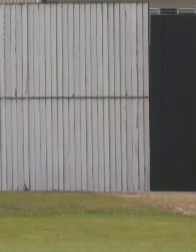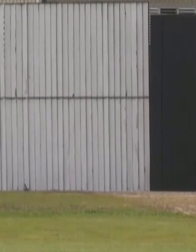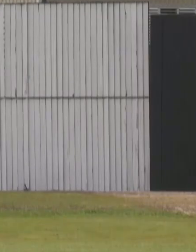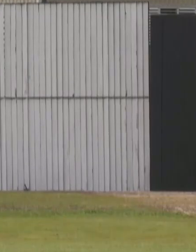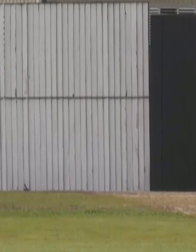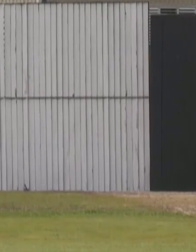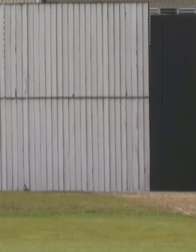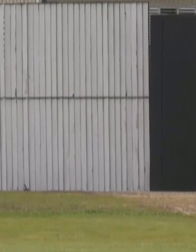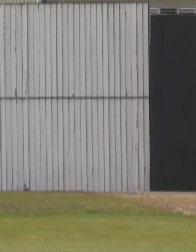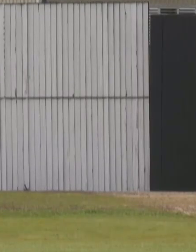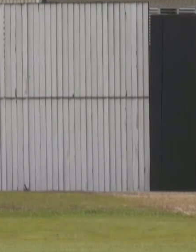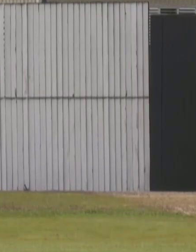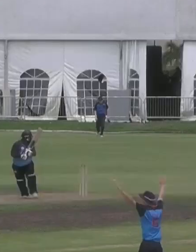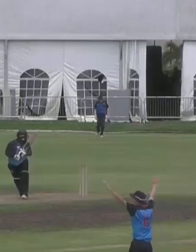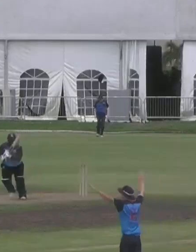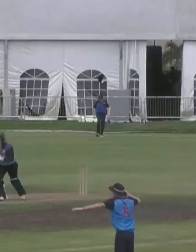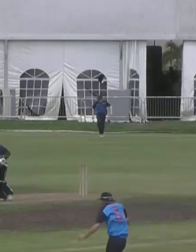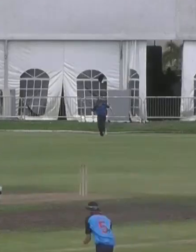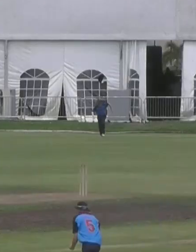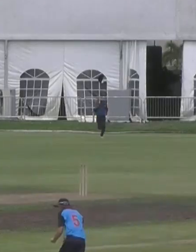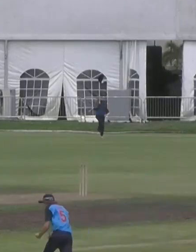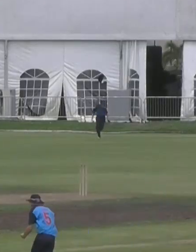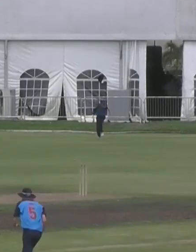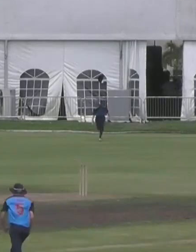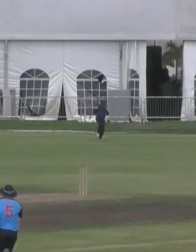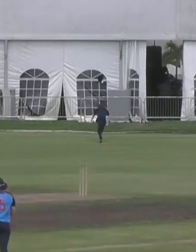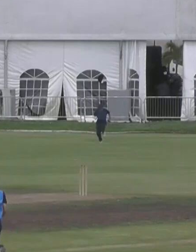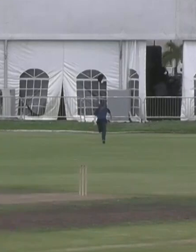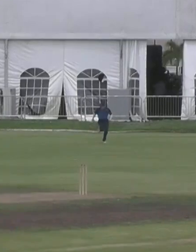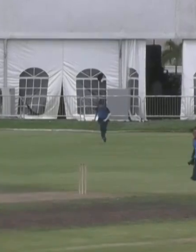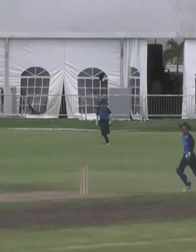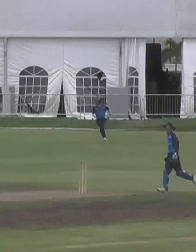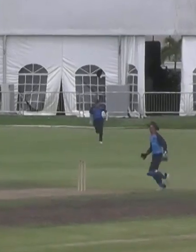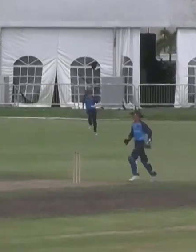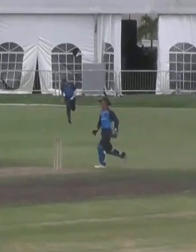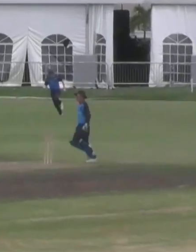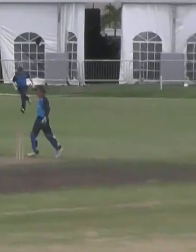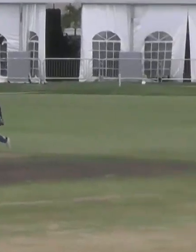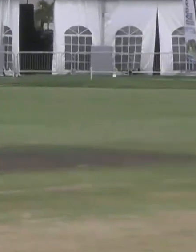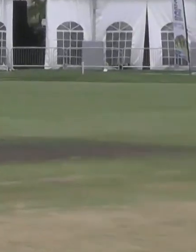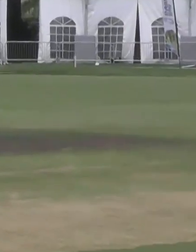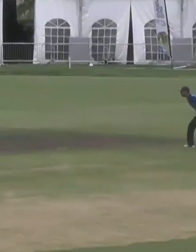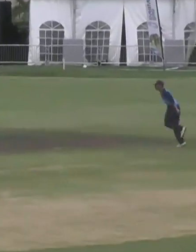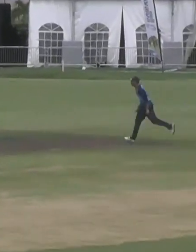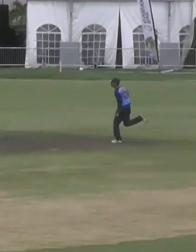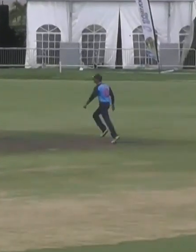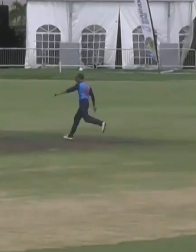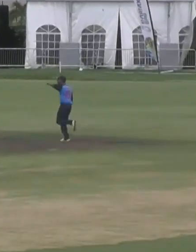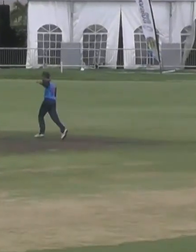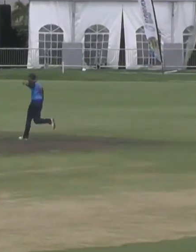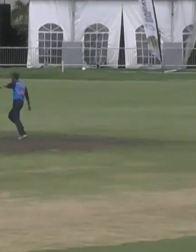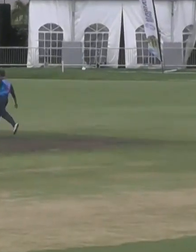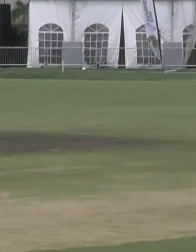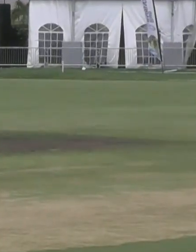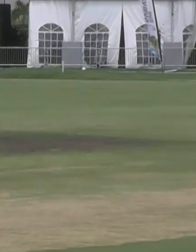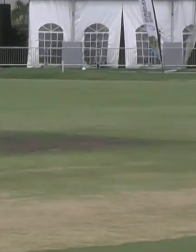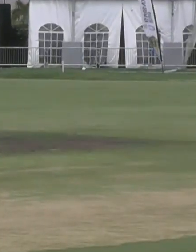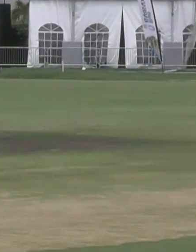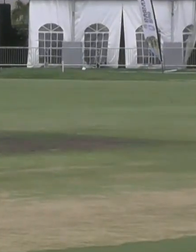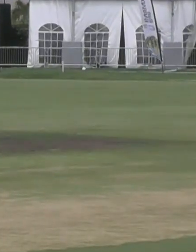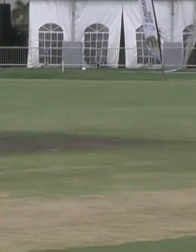You know, Milton Small, he would have gone there in the 1984 tour, and that's a wicket for